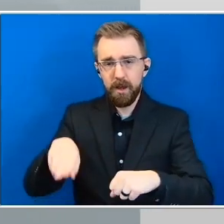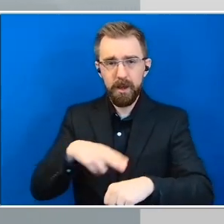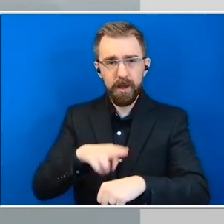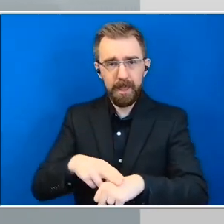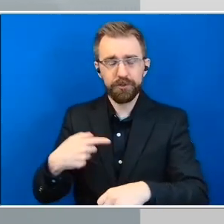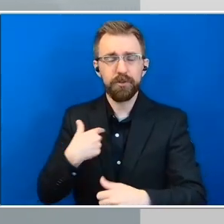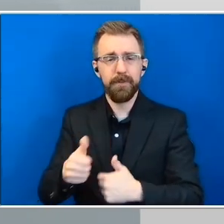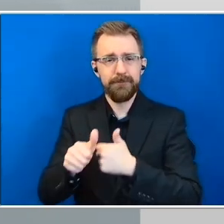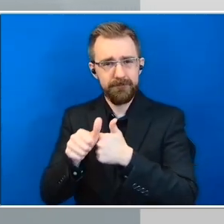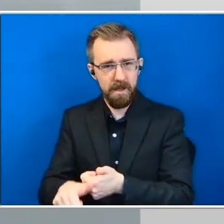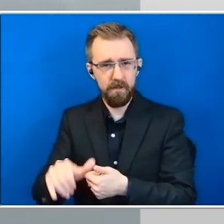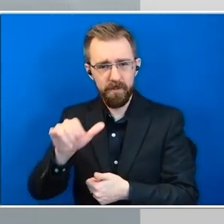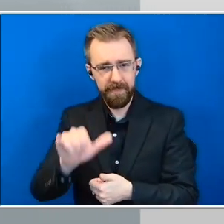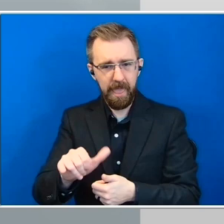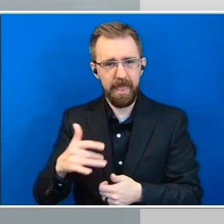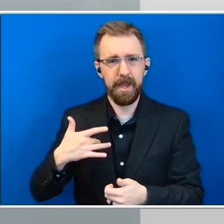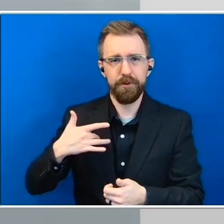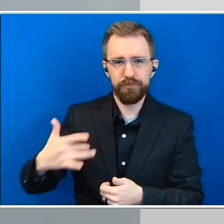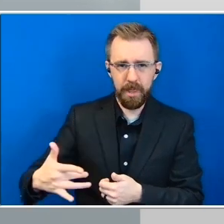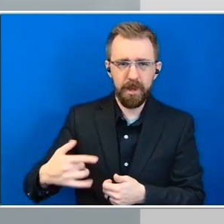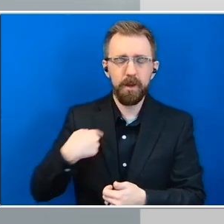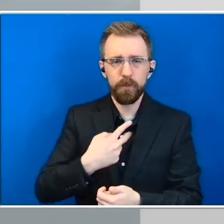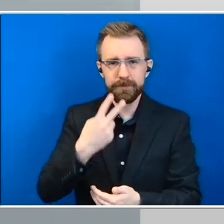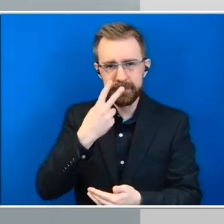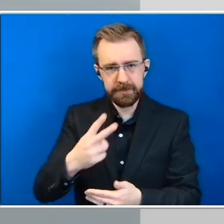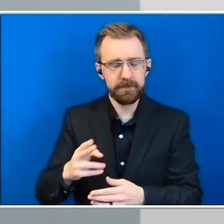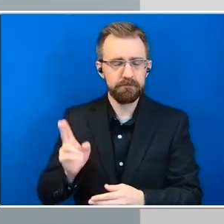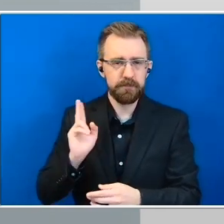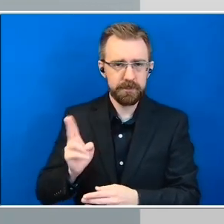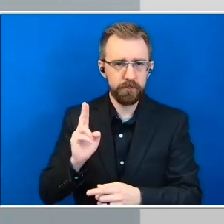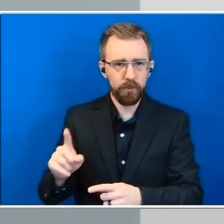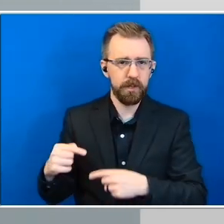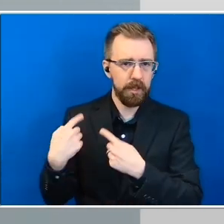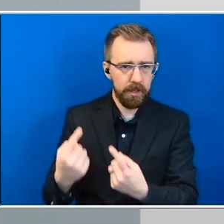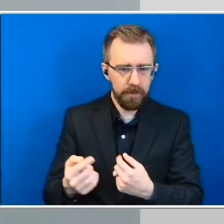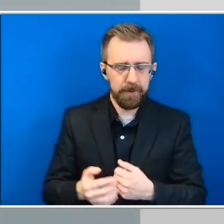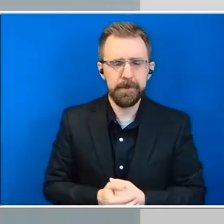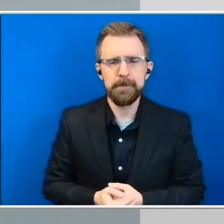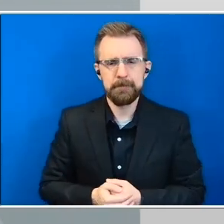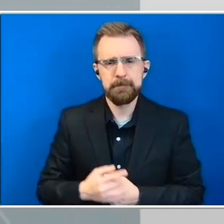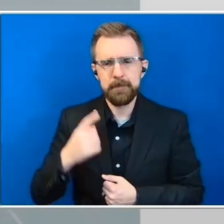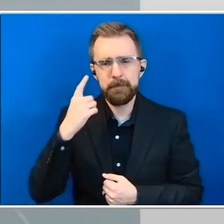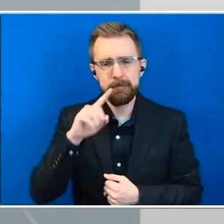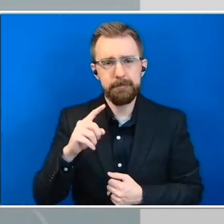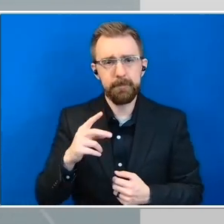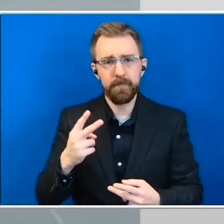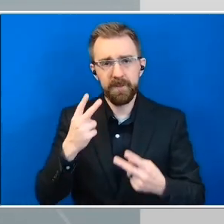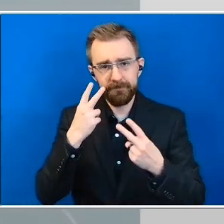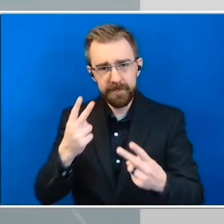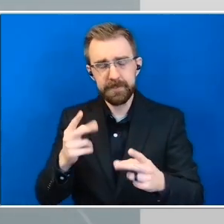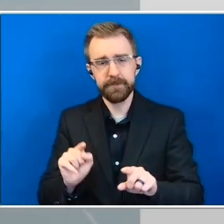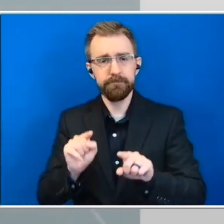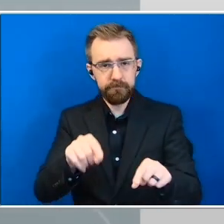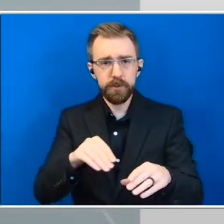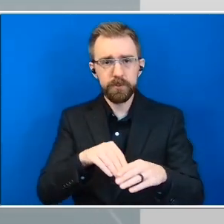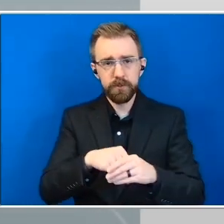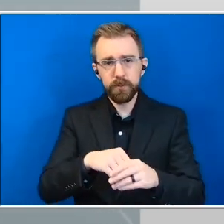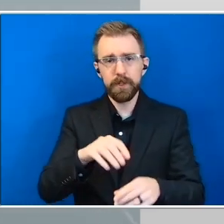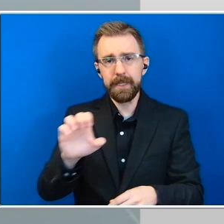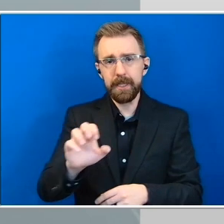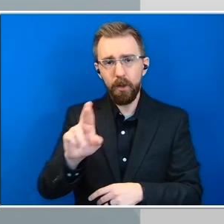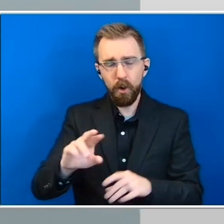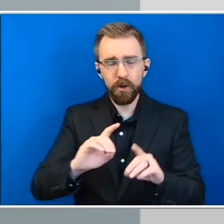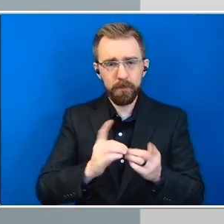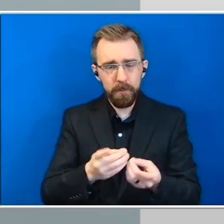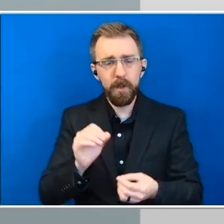that trend that we have seen historically as far as visits to emergency departments or healthcare facilities